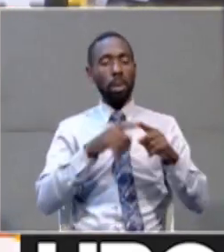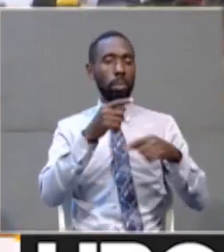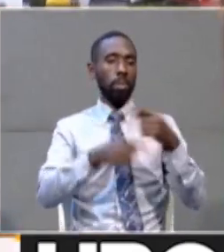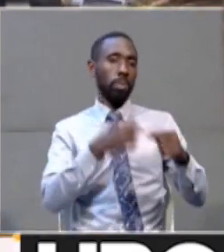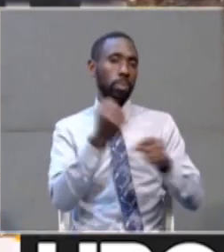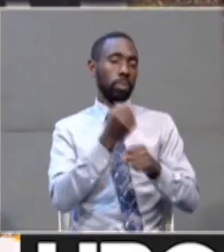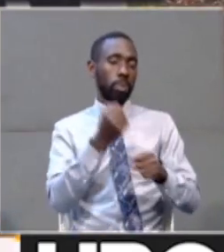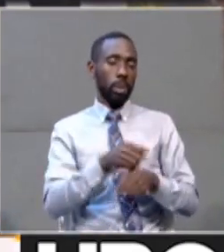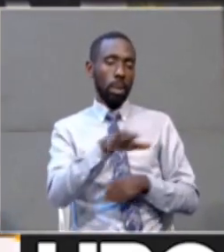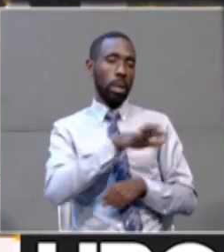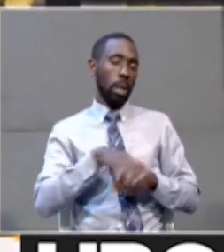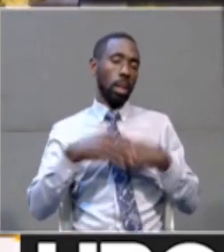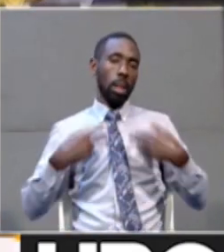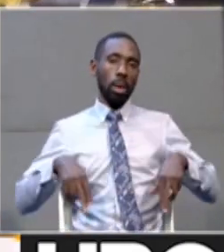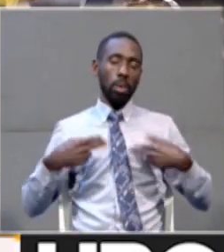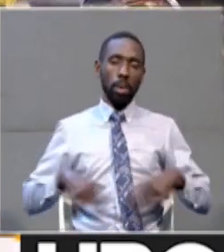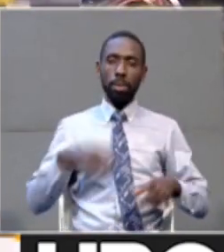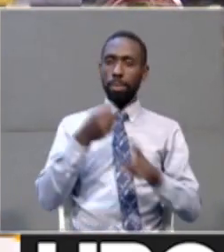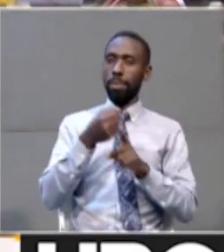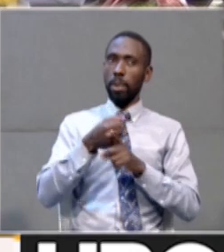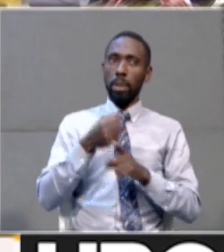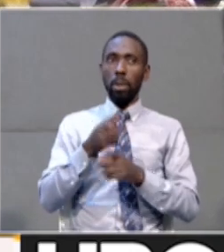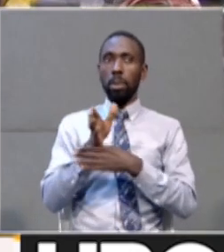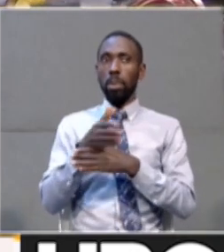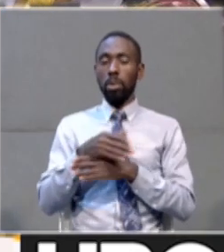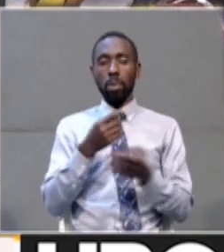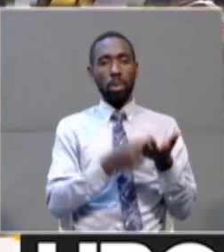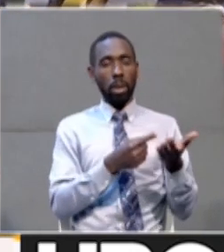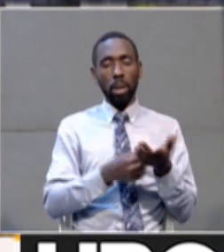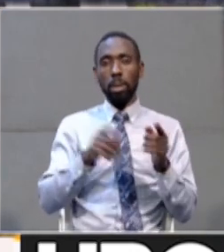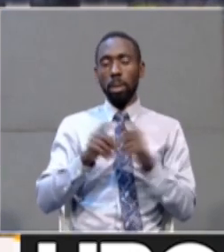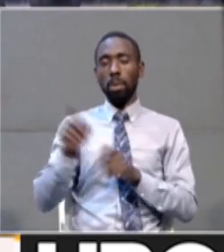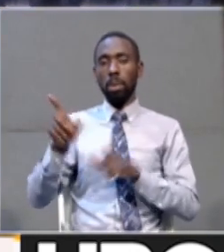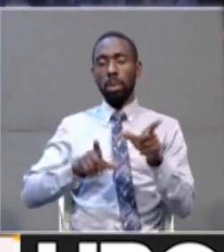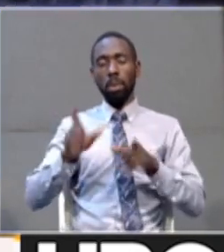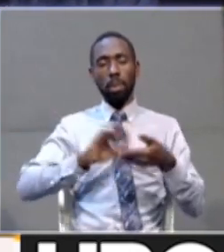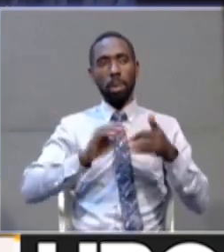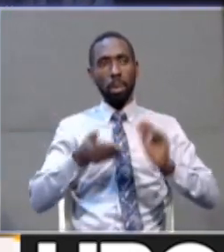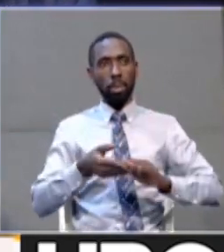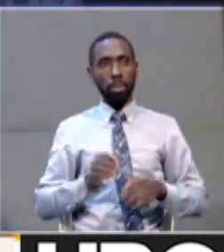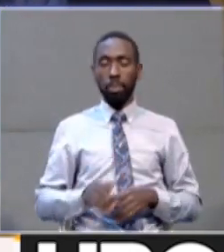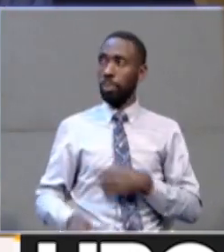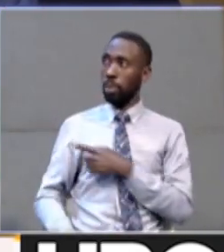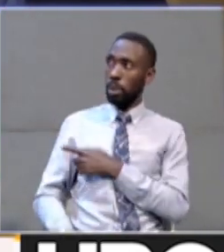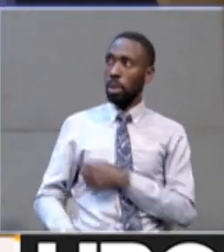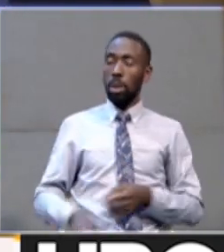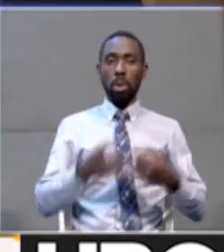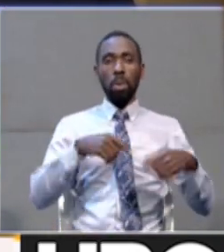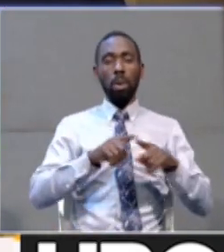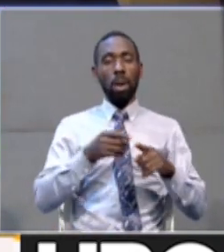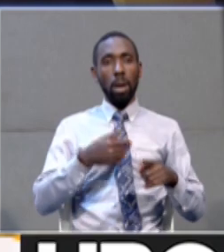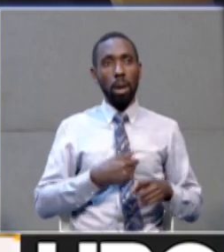Excellency William Pope, says U.S. government will continue to support emergency healthcare services even when Usaid